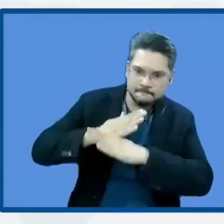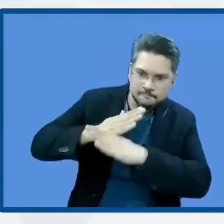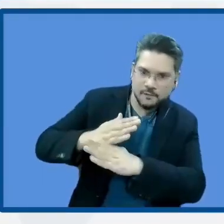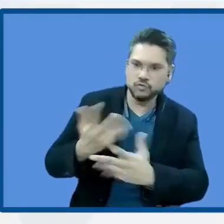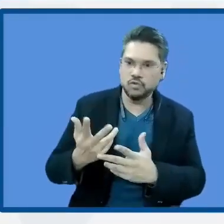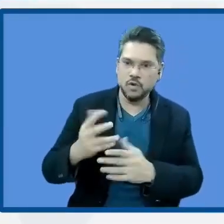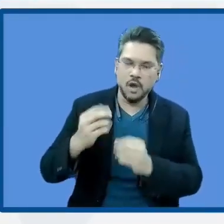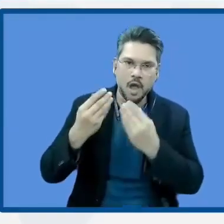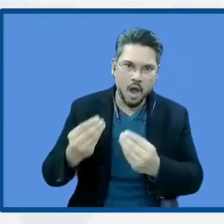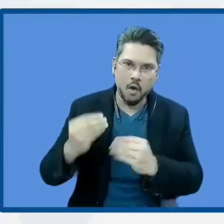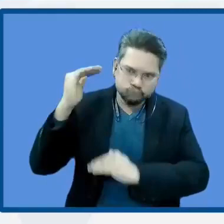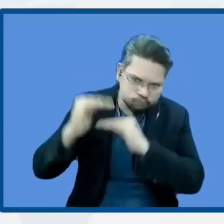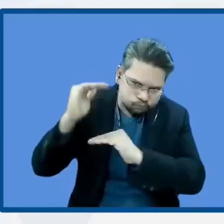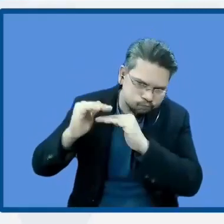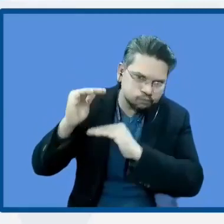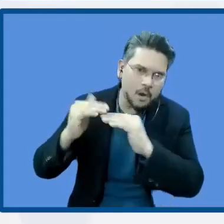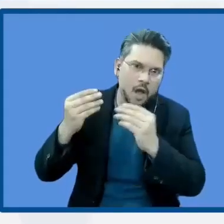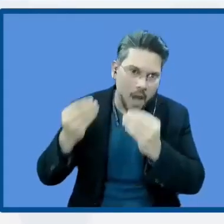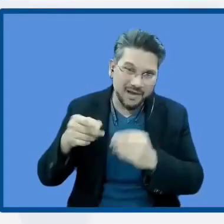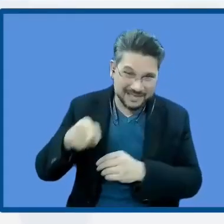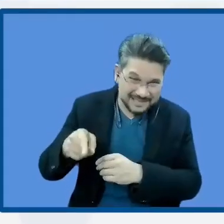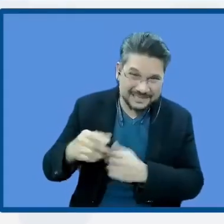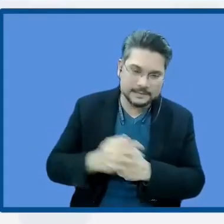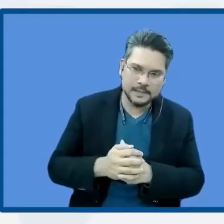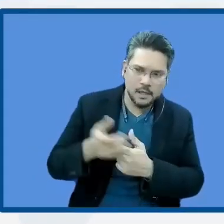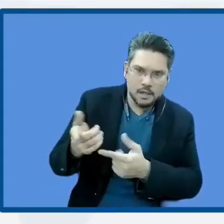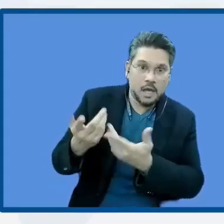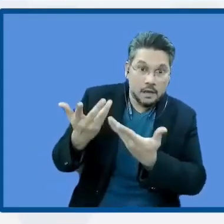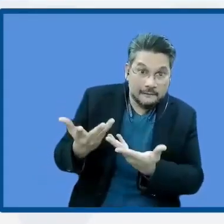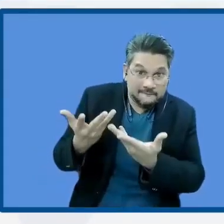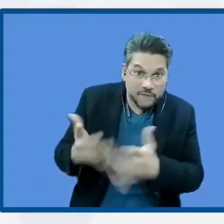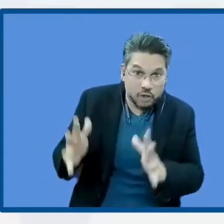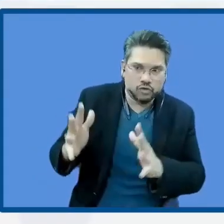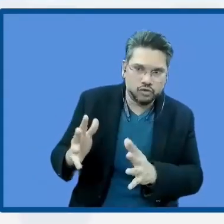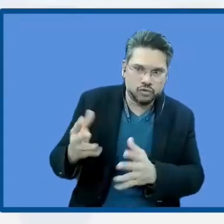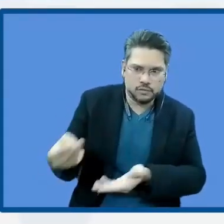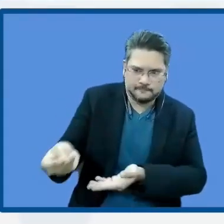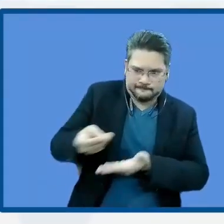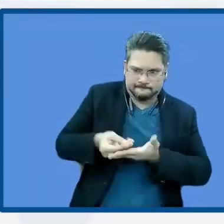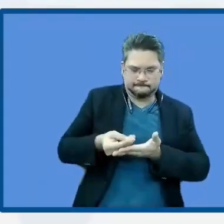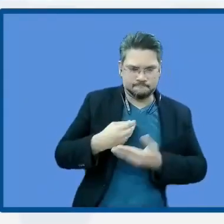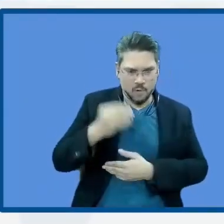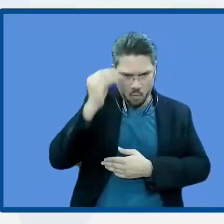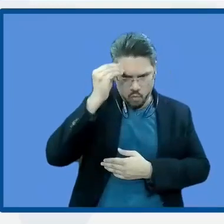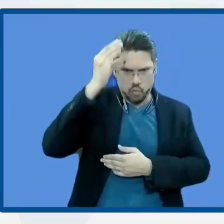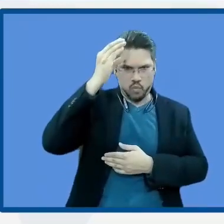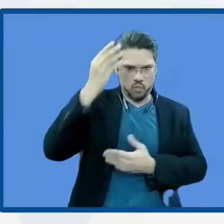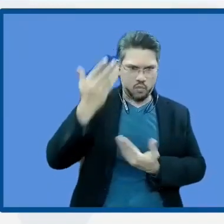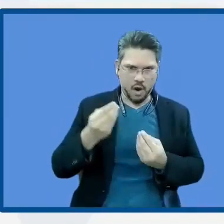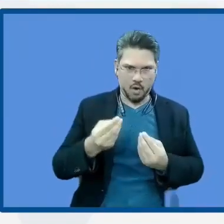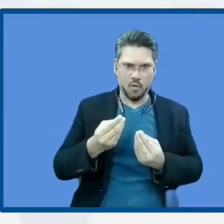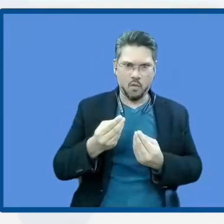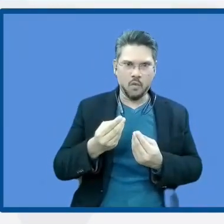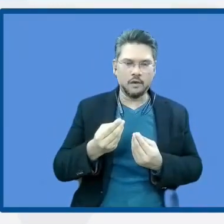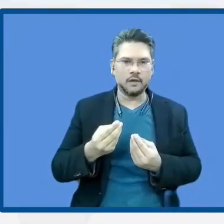really are able to produce knowledge when we want to manage risk. But what I mean